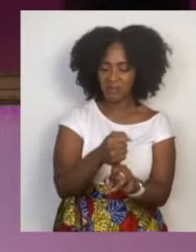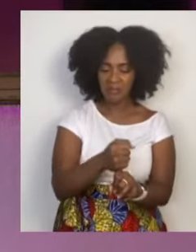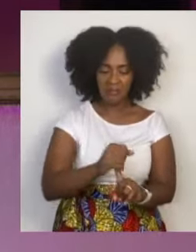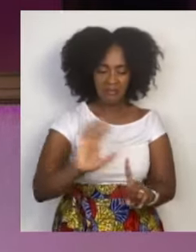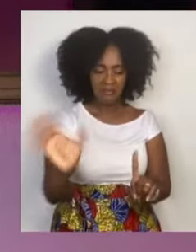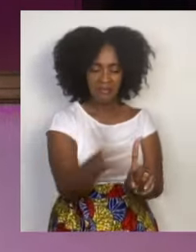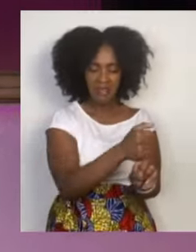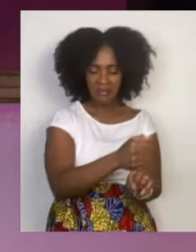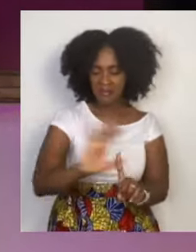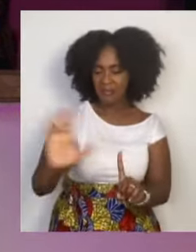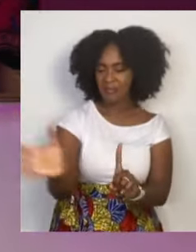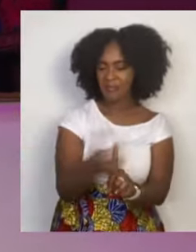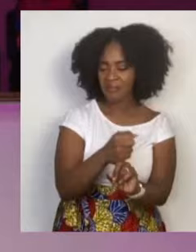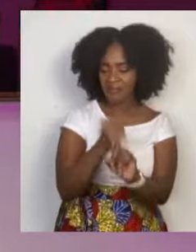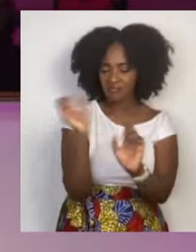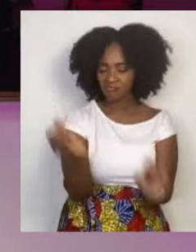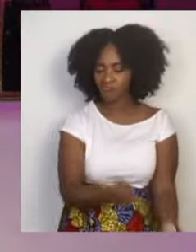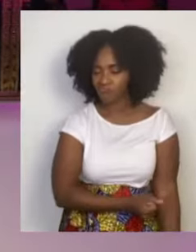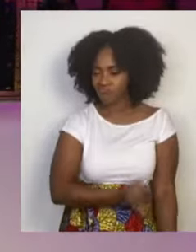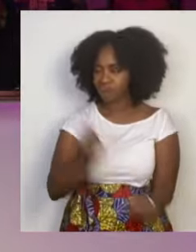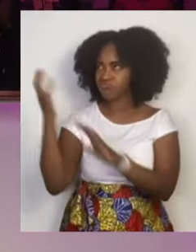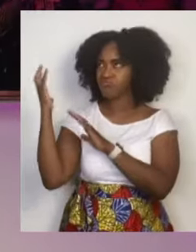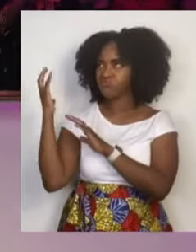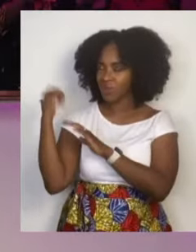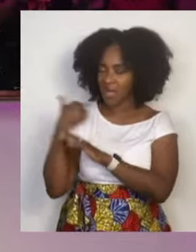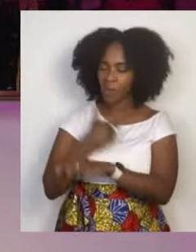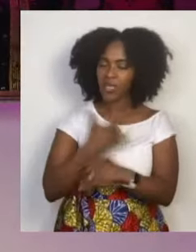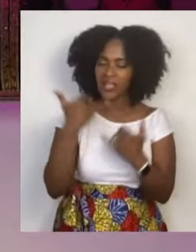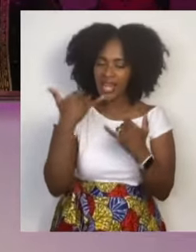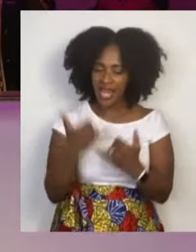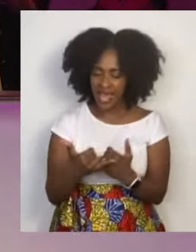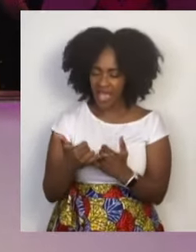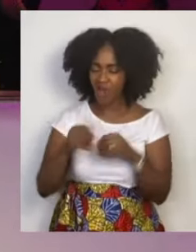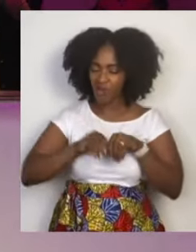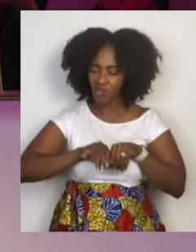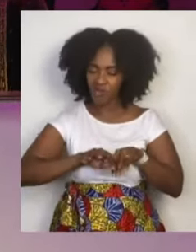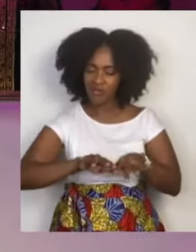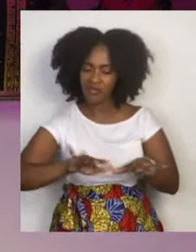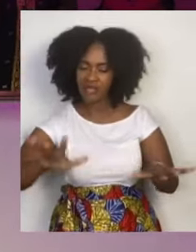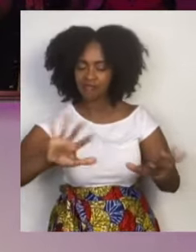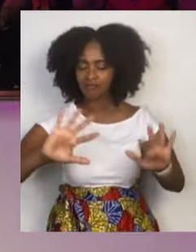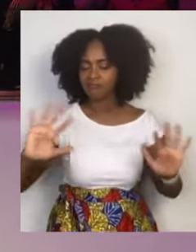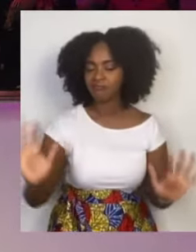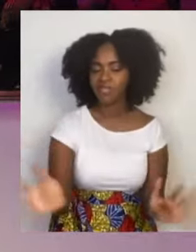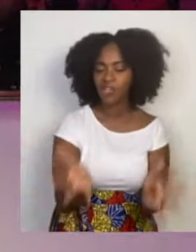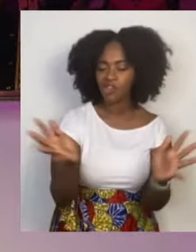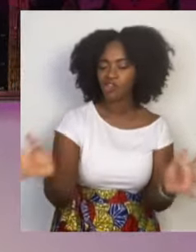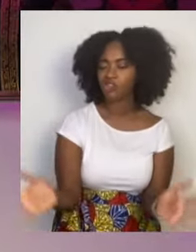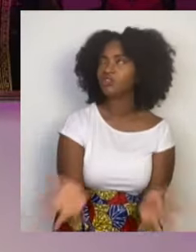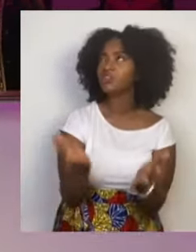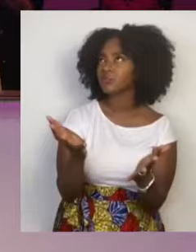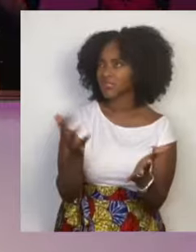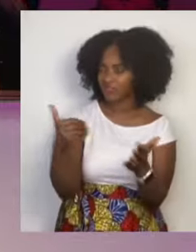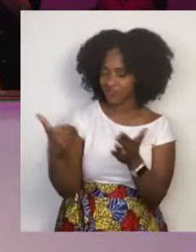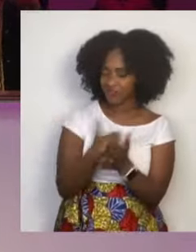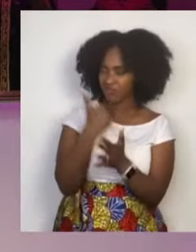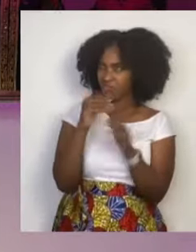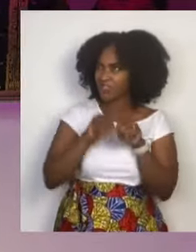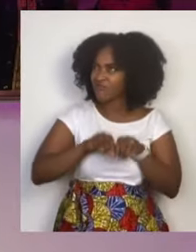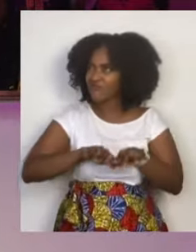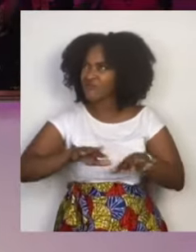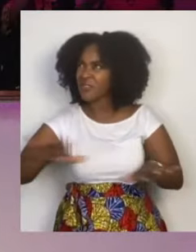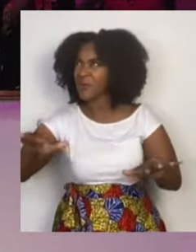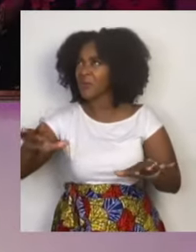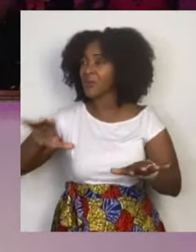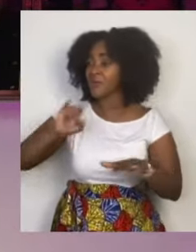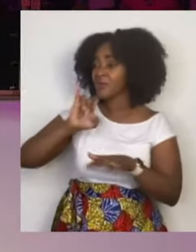encouragement. We release right now a fresh flow of the oil of your anointing. We